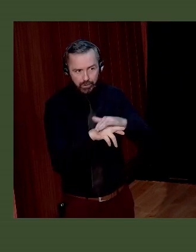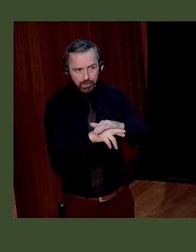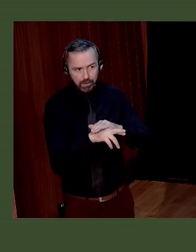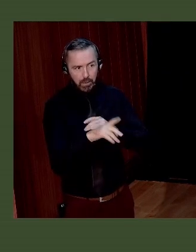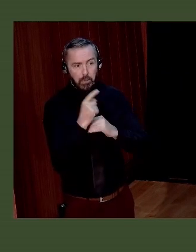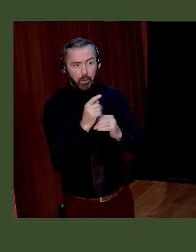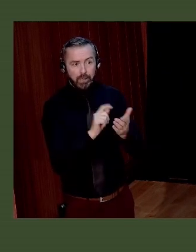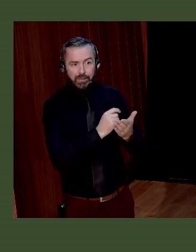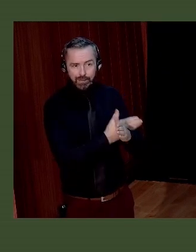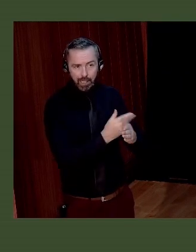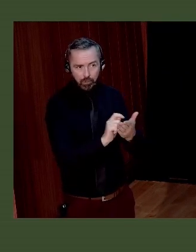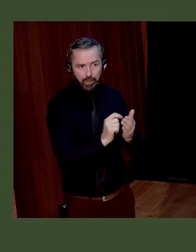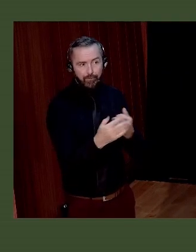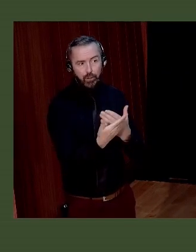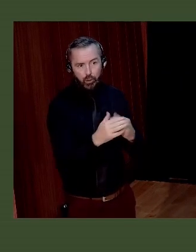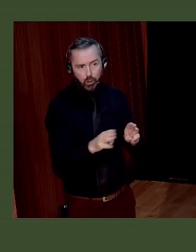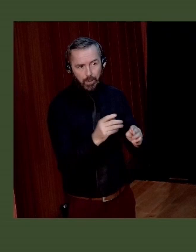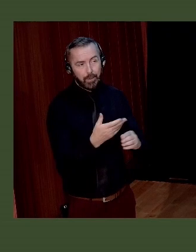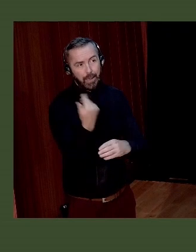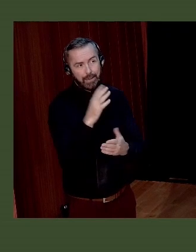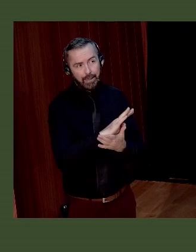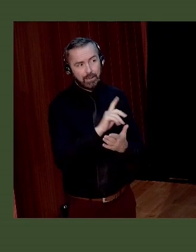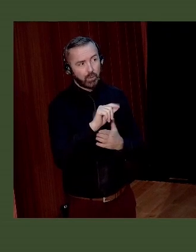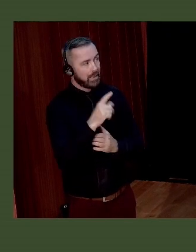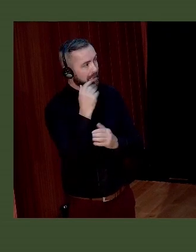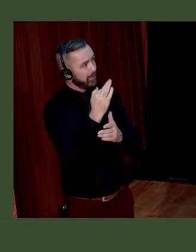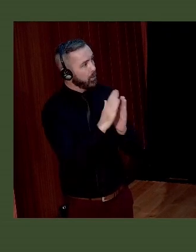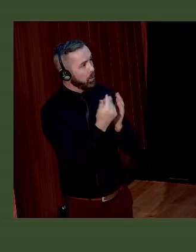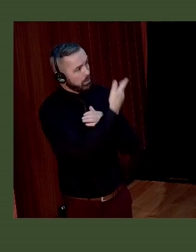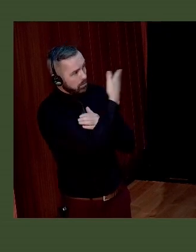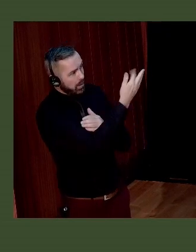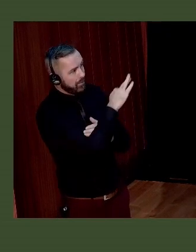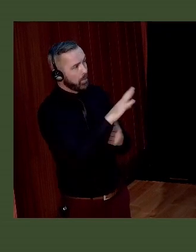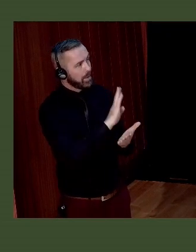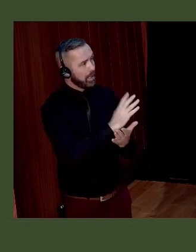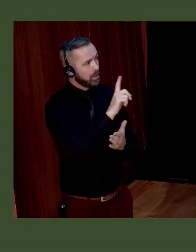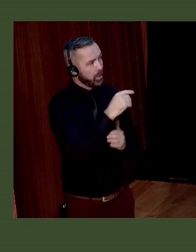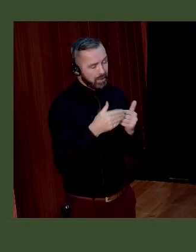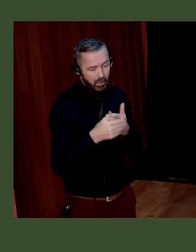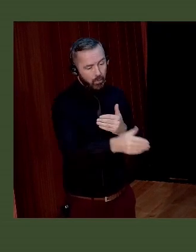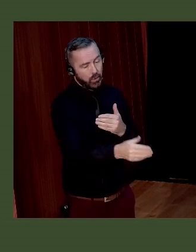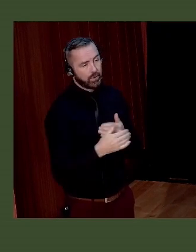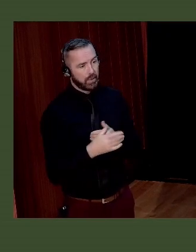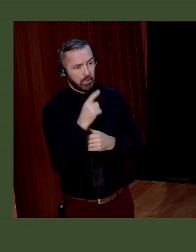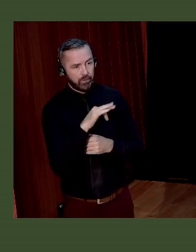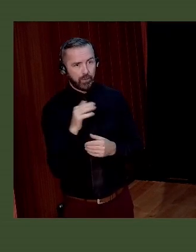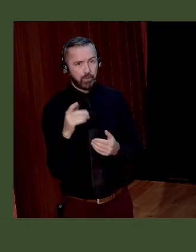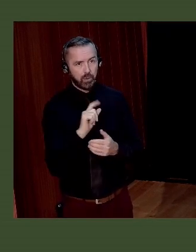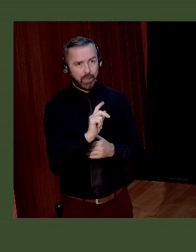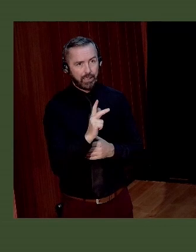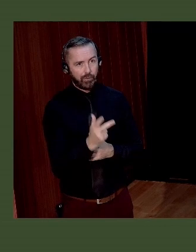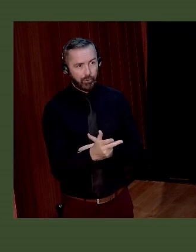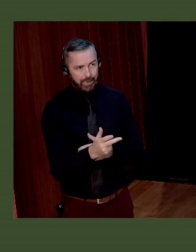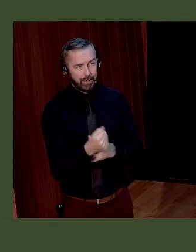young reader market in the 1920s. So we can see a few books there from him there from 1920s onwards. But from 1923 up